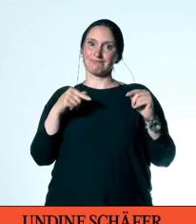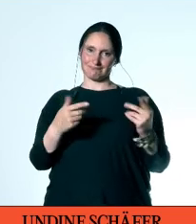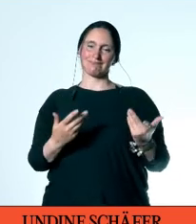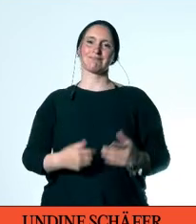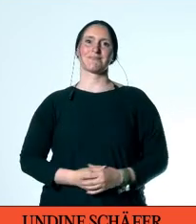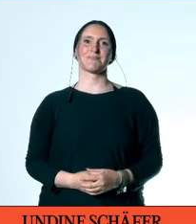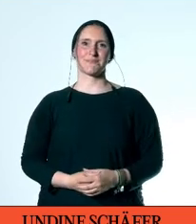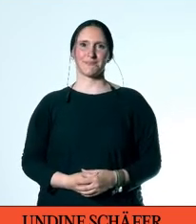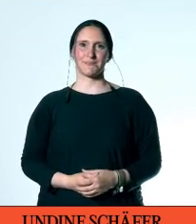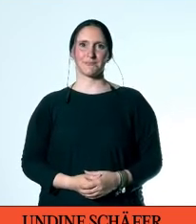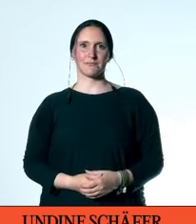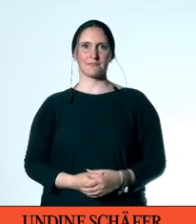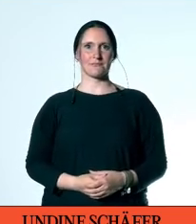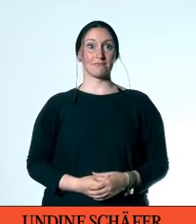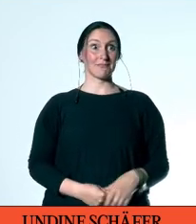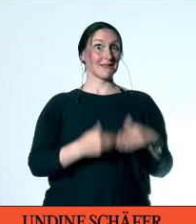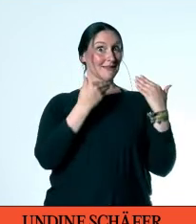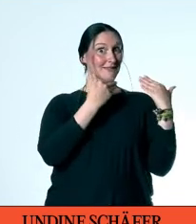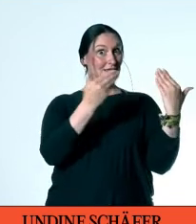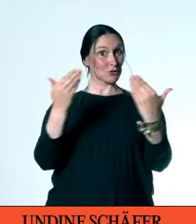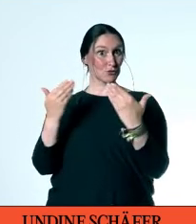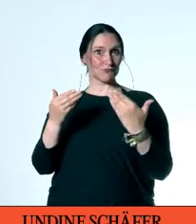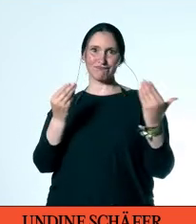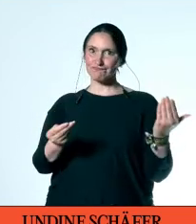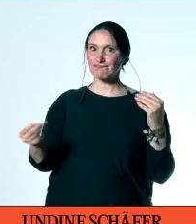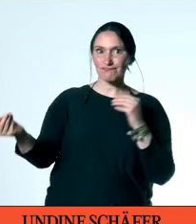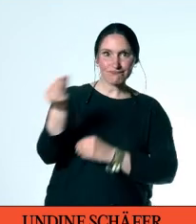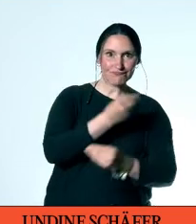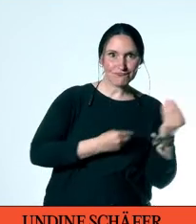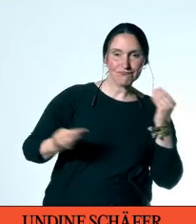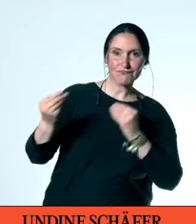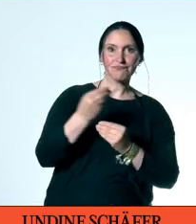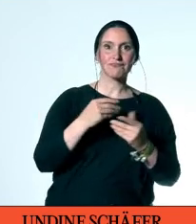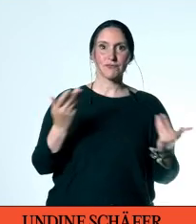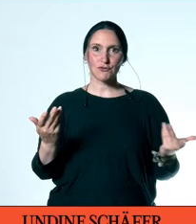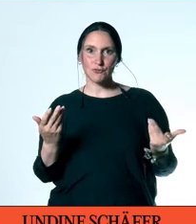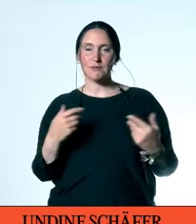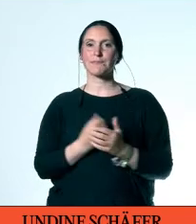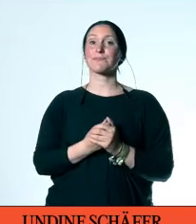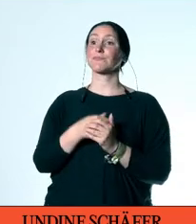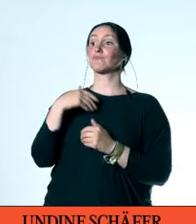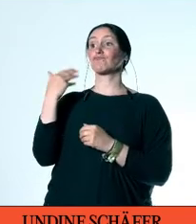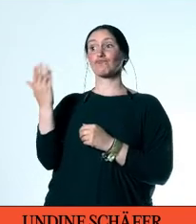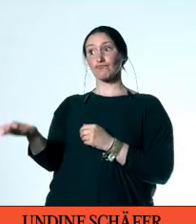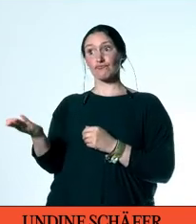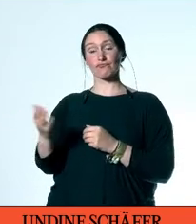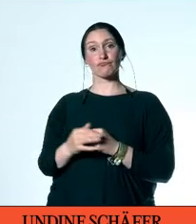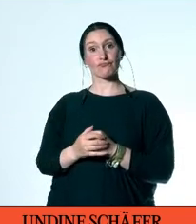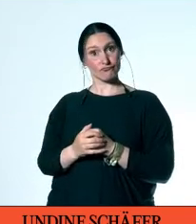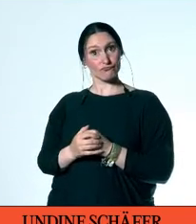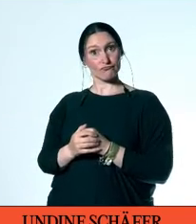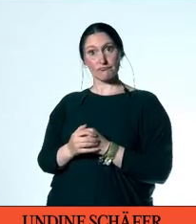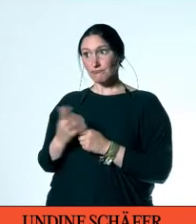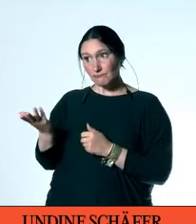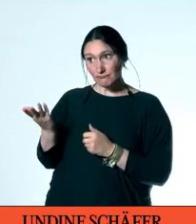Okay, thank you. So to start wrapping up this conversation, to the guys over at FabSwag, is there zum Abschluss like